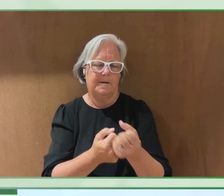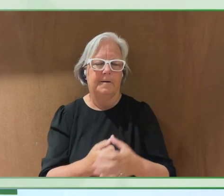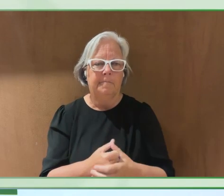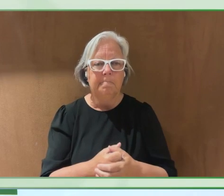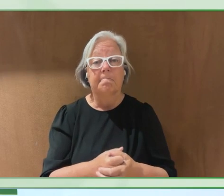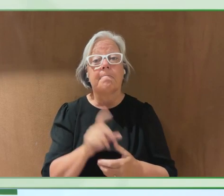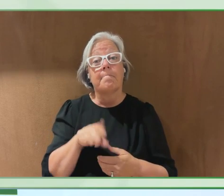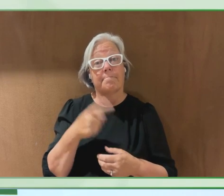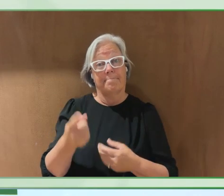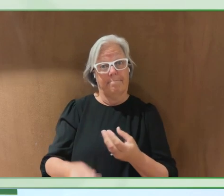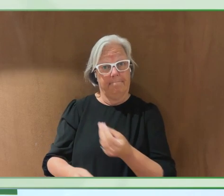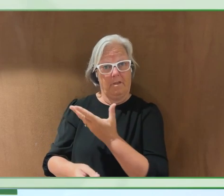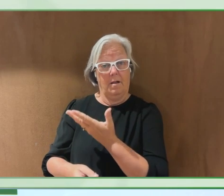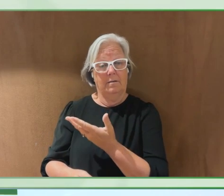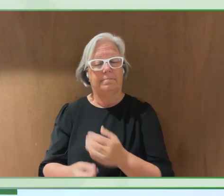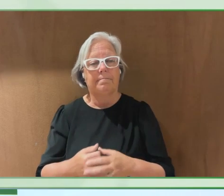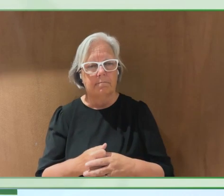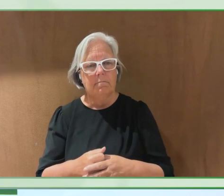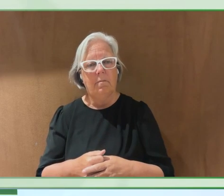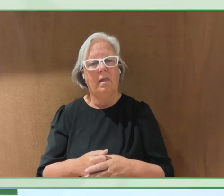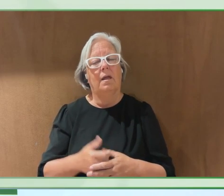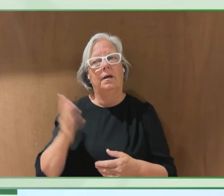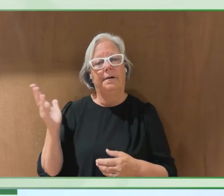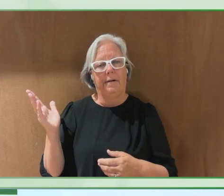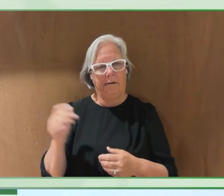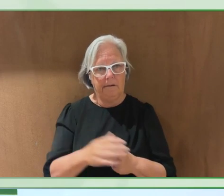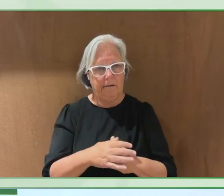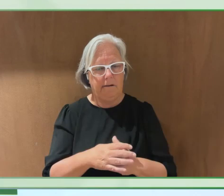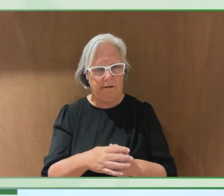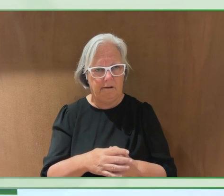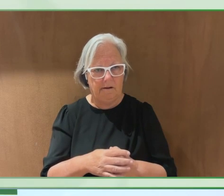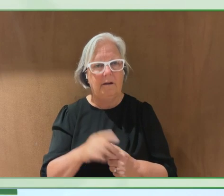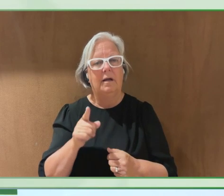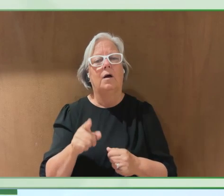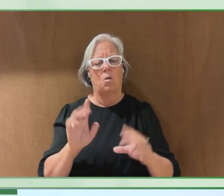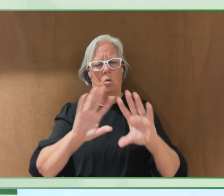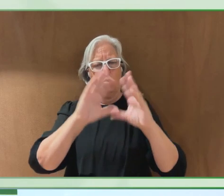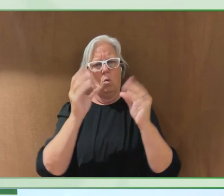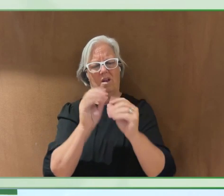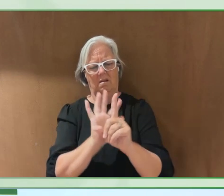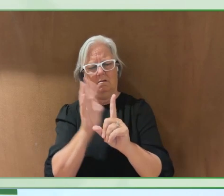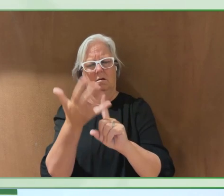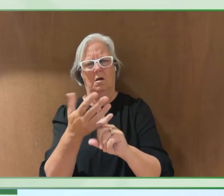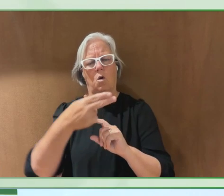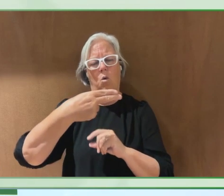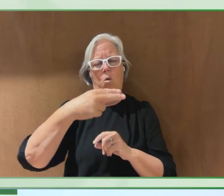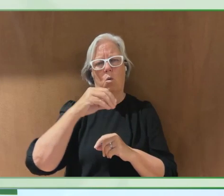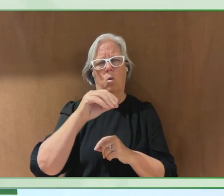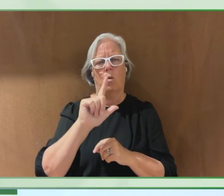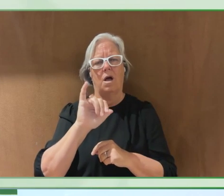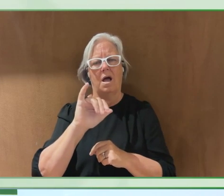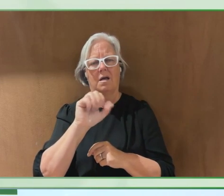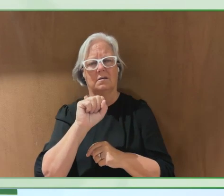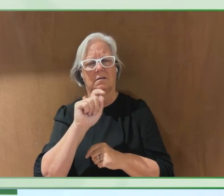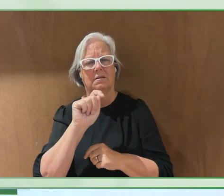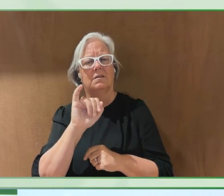As I pointed out, the holistic inclusion, I think the word holistic was just mentioned in the previous session, should not be used, but I'm going to try and